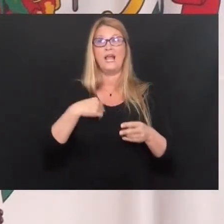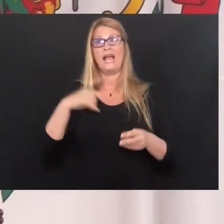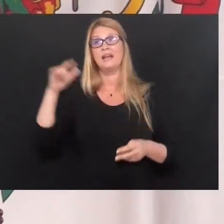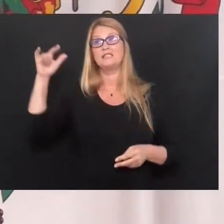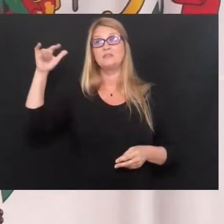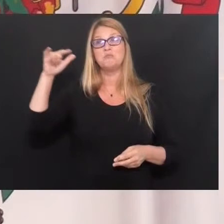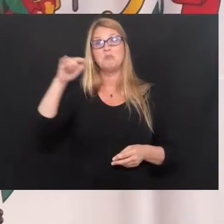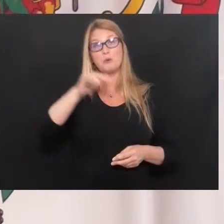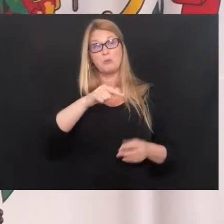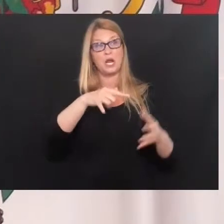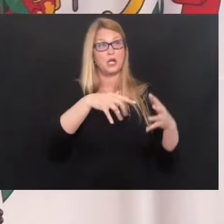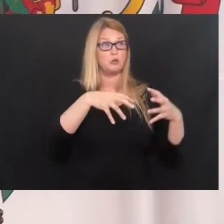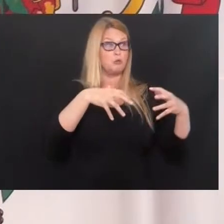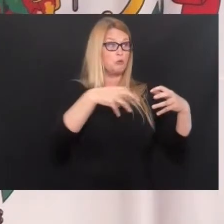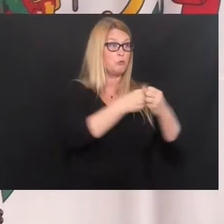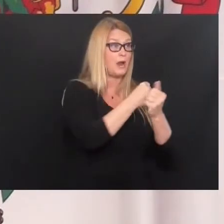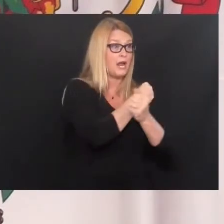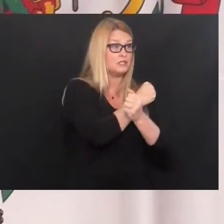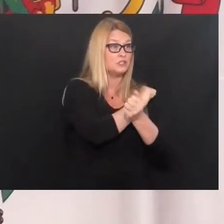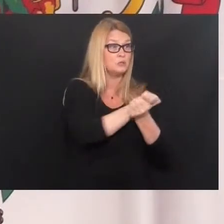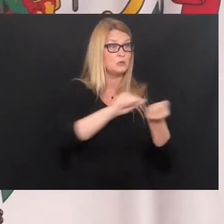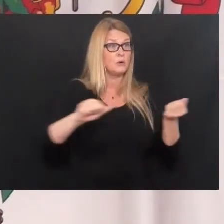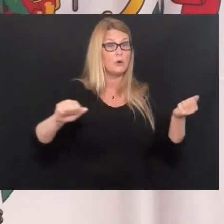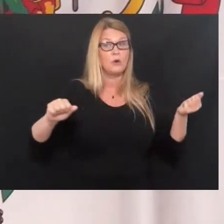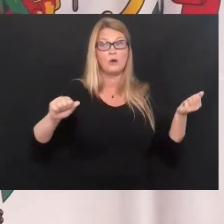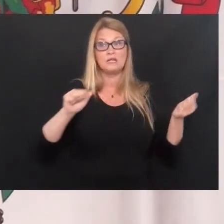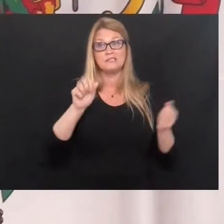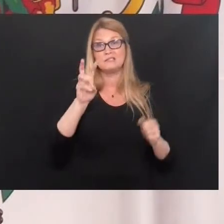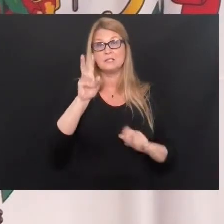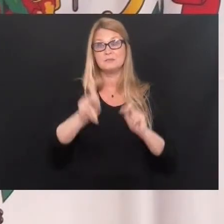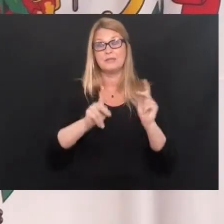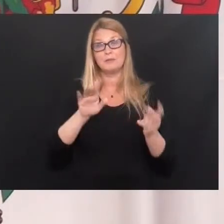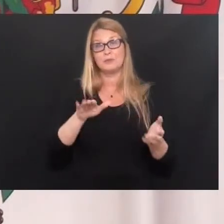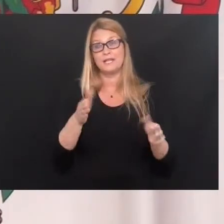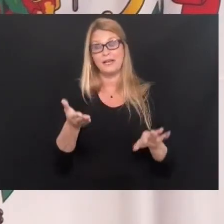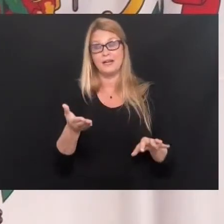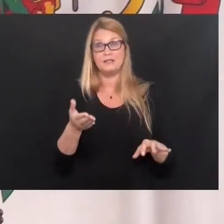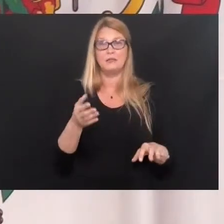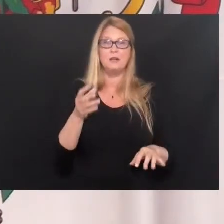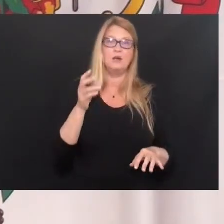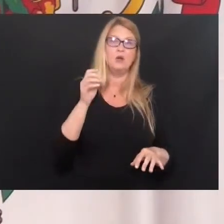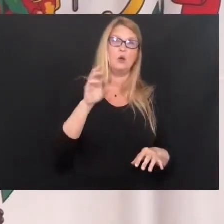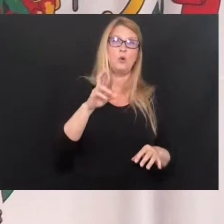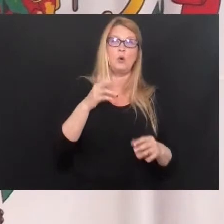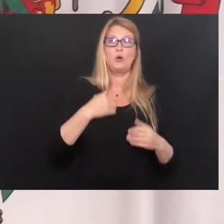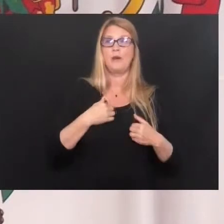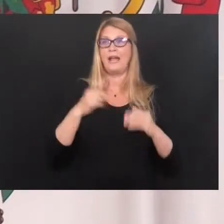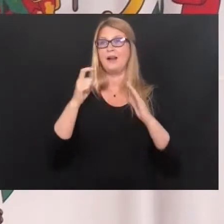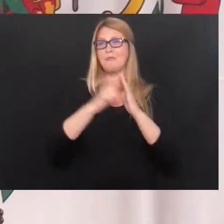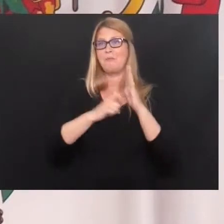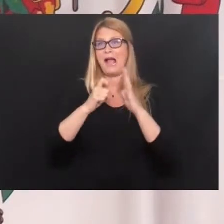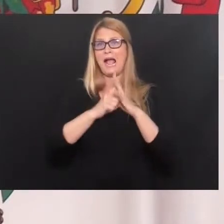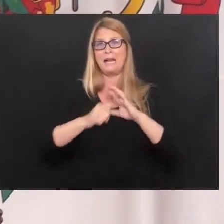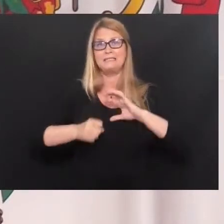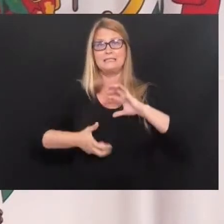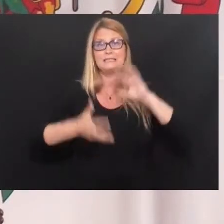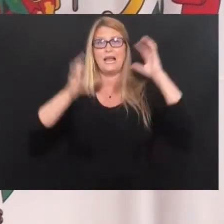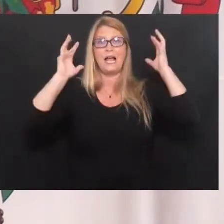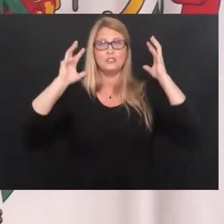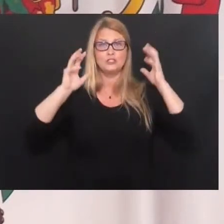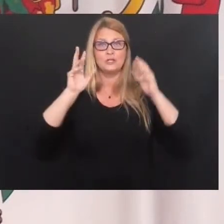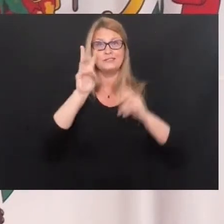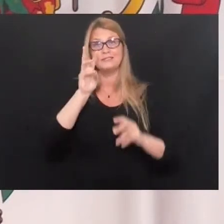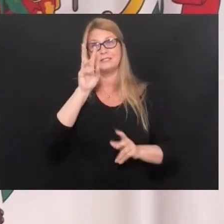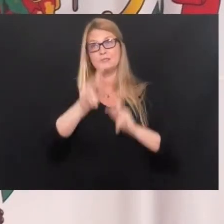small plane that went down and these 6 people died, or we had a mine disaster and it was really bad and these 6